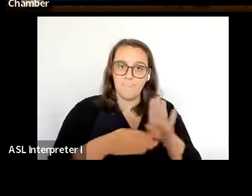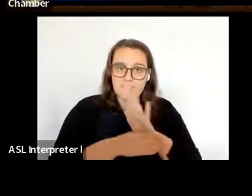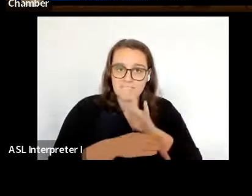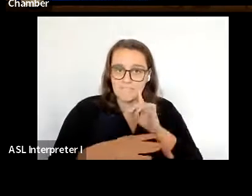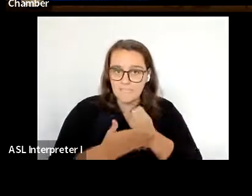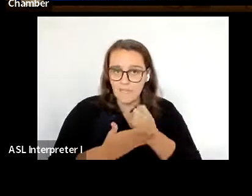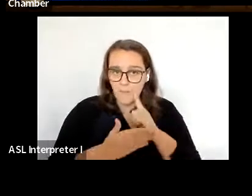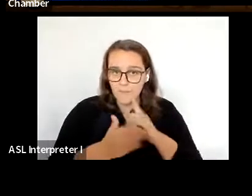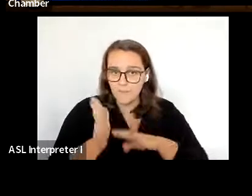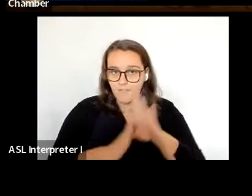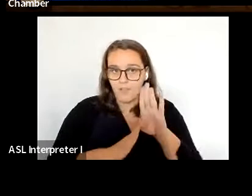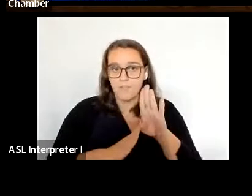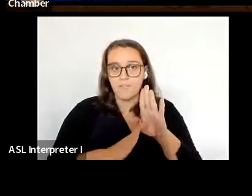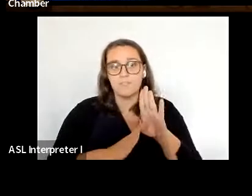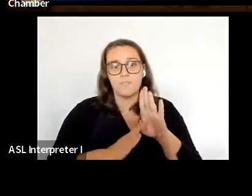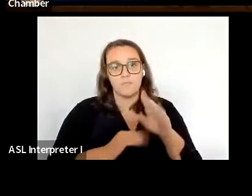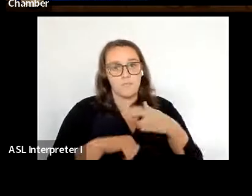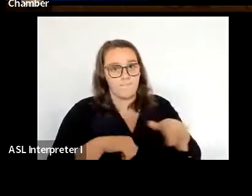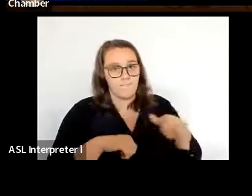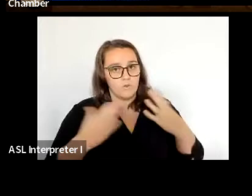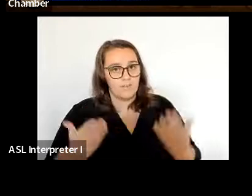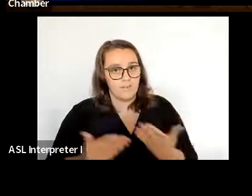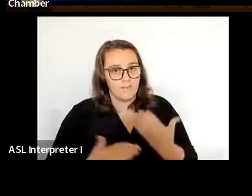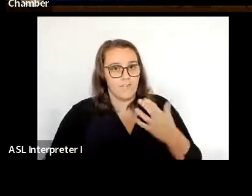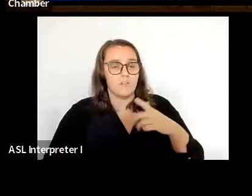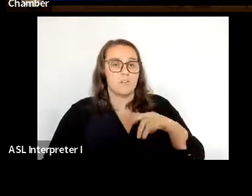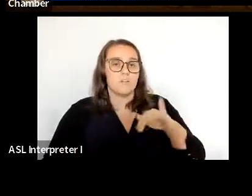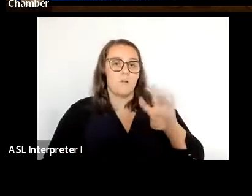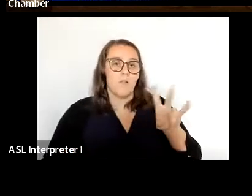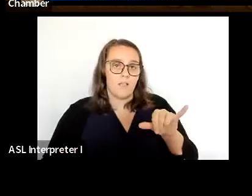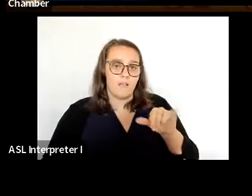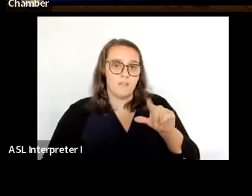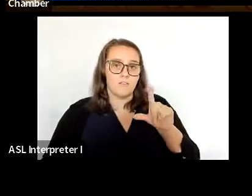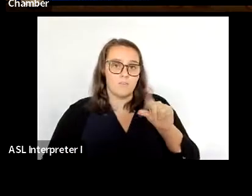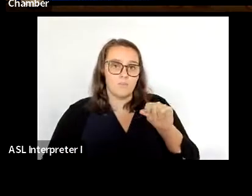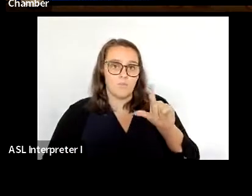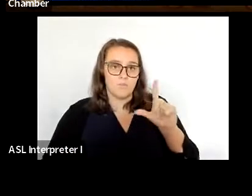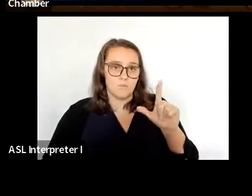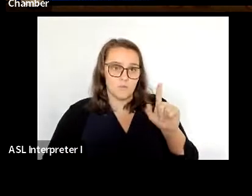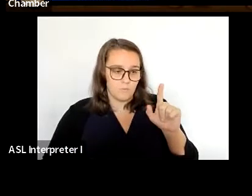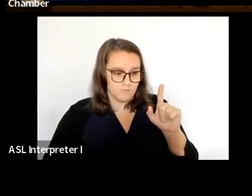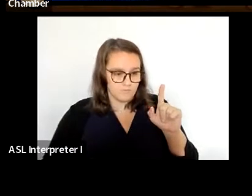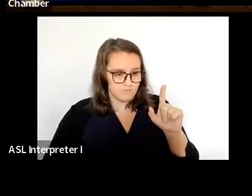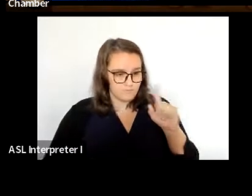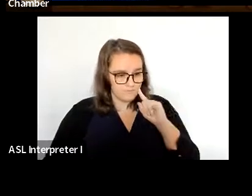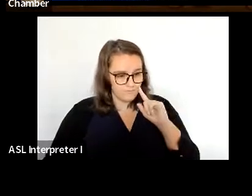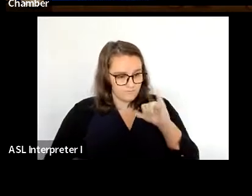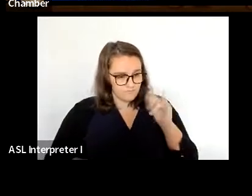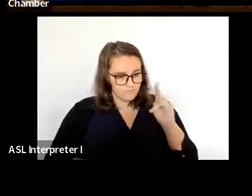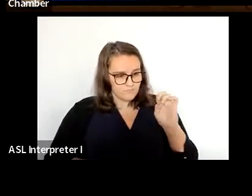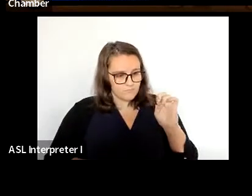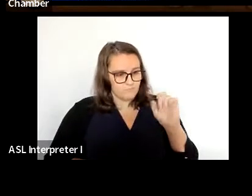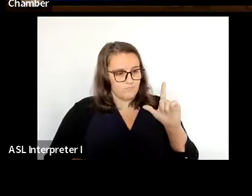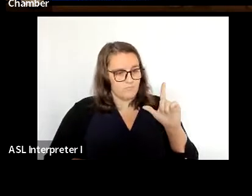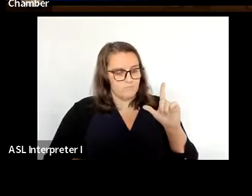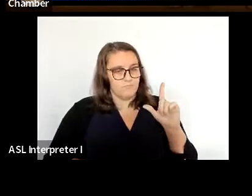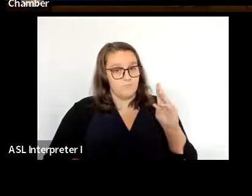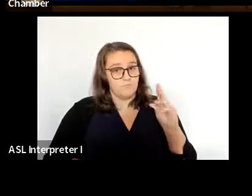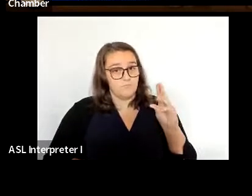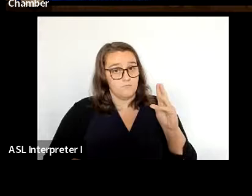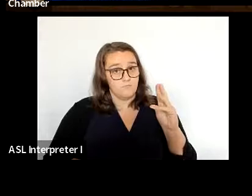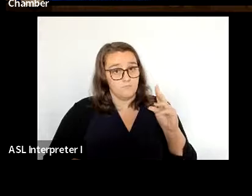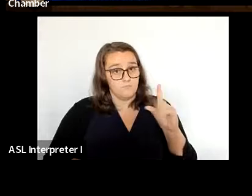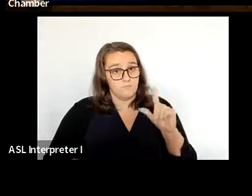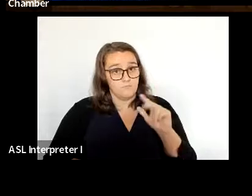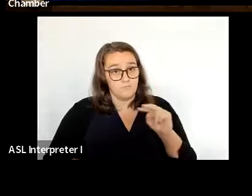July 13th, 2021. The committee held a public hearing on this bill on June 16th, 2022,